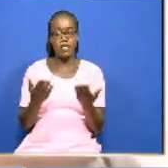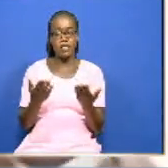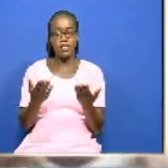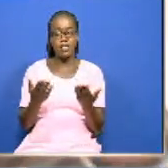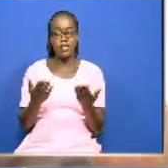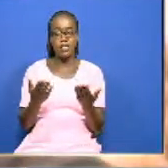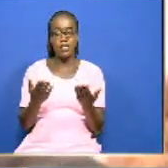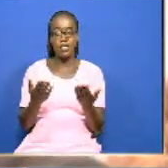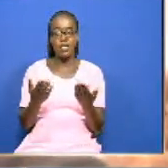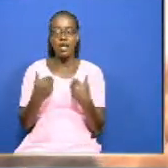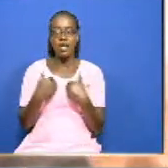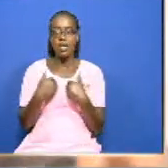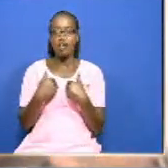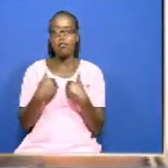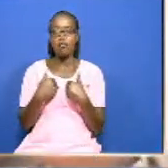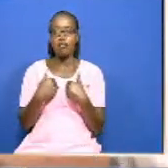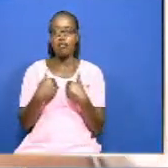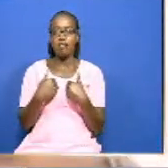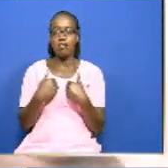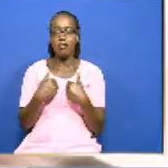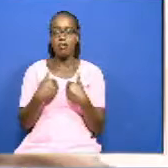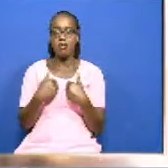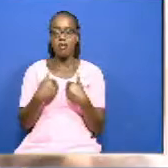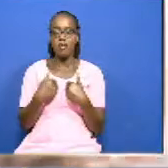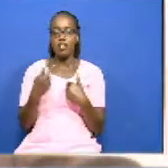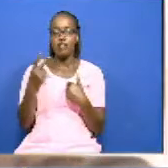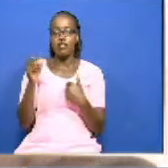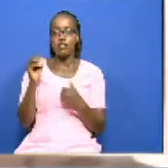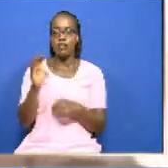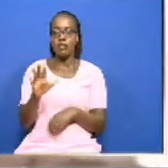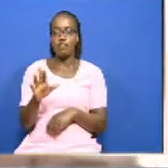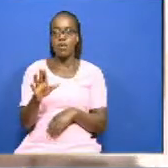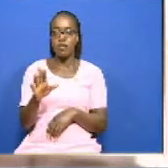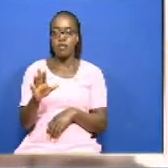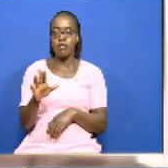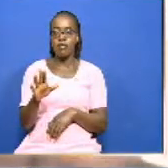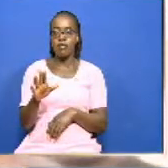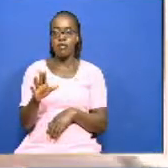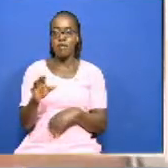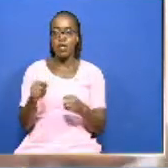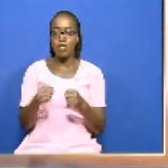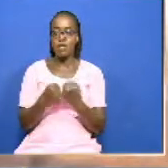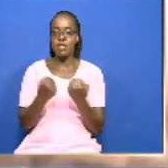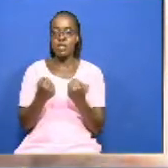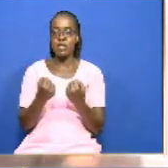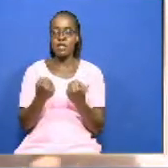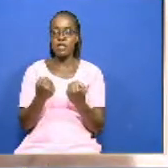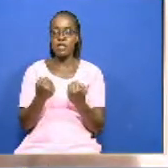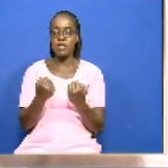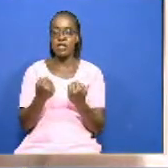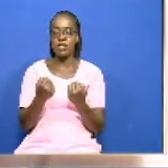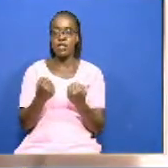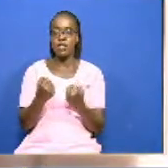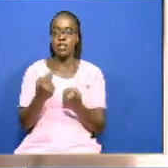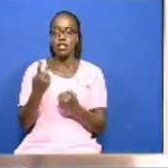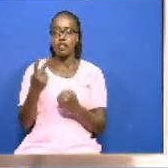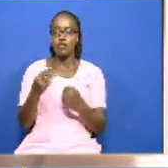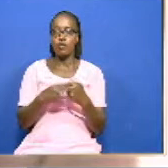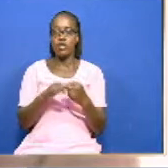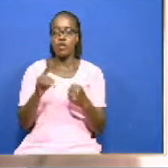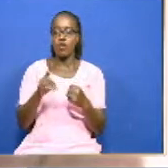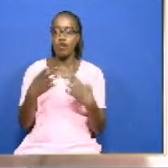we have had about 205 incidences, out of which we have lost 281